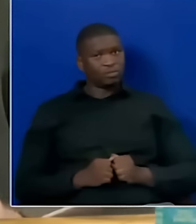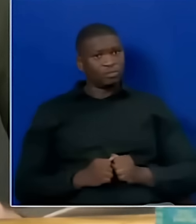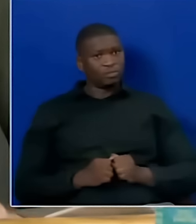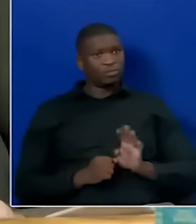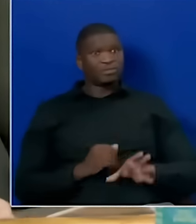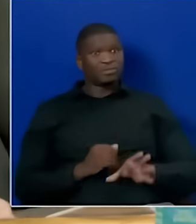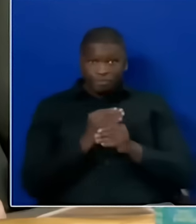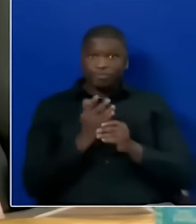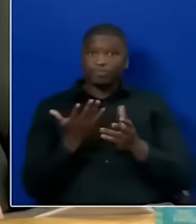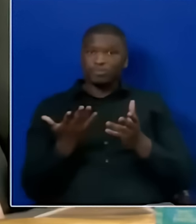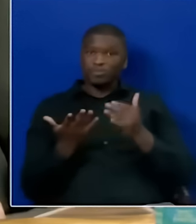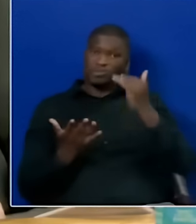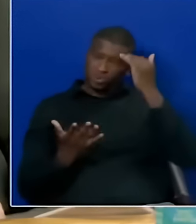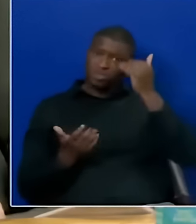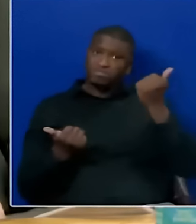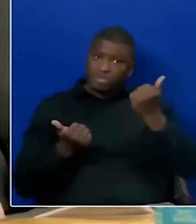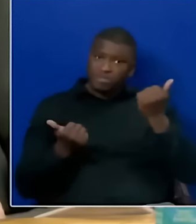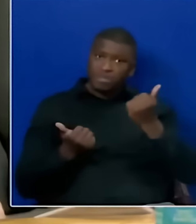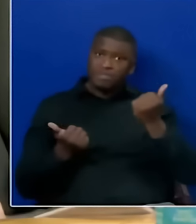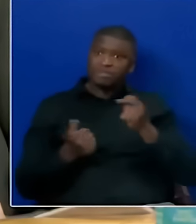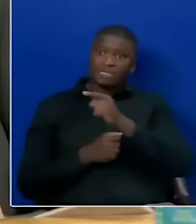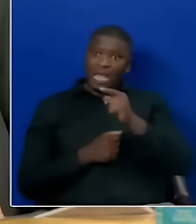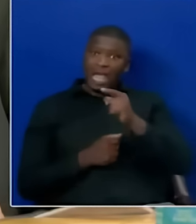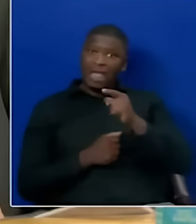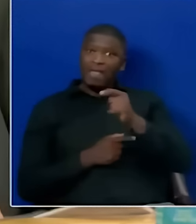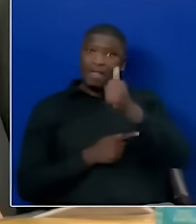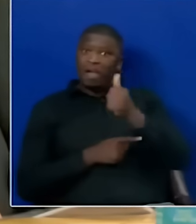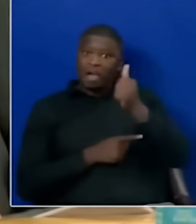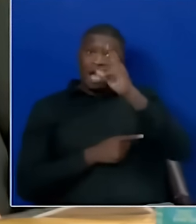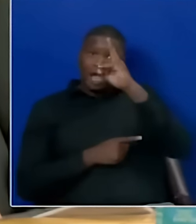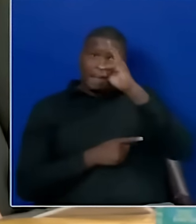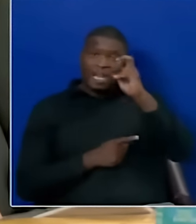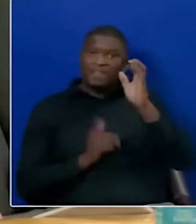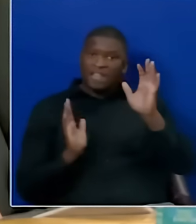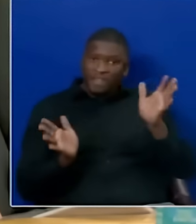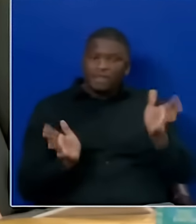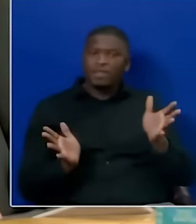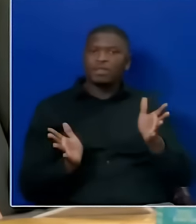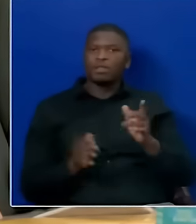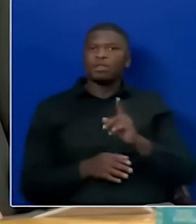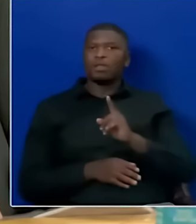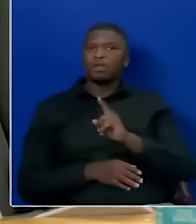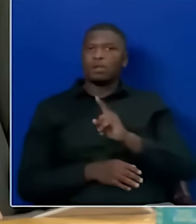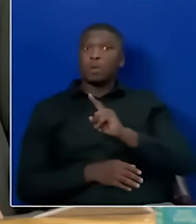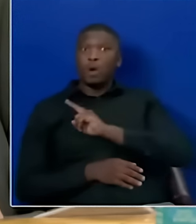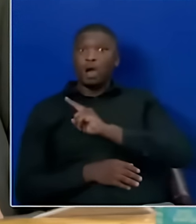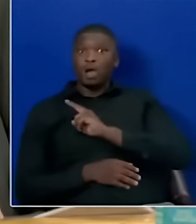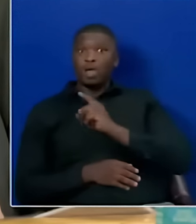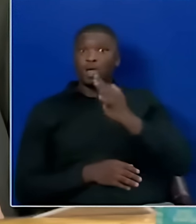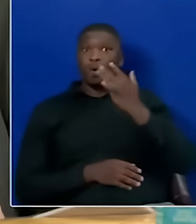that the detectives certainly believed that, because if we go to MNM 5